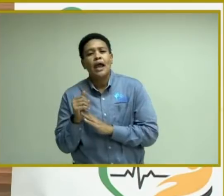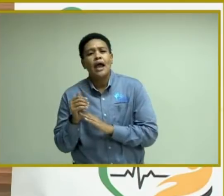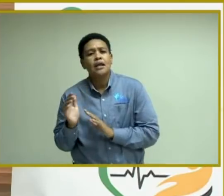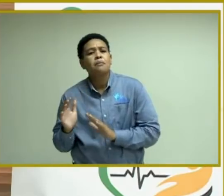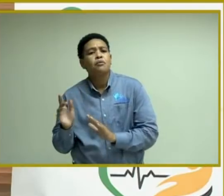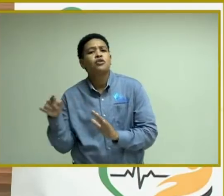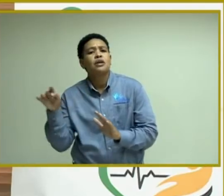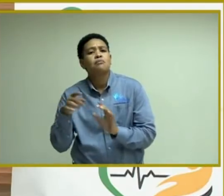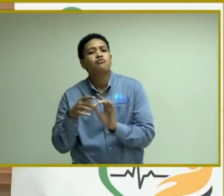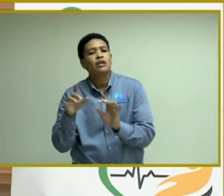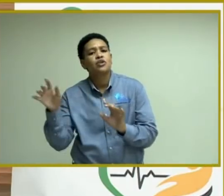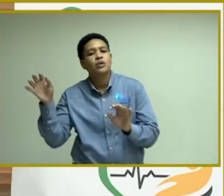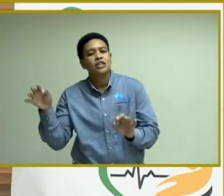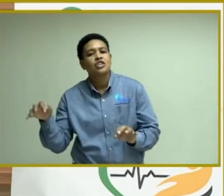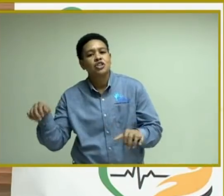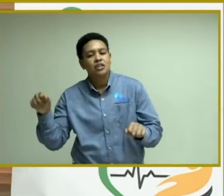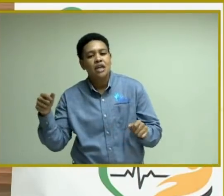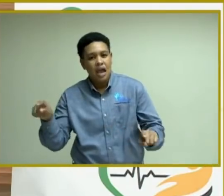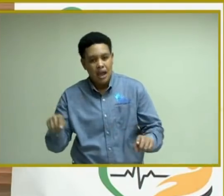of the decision.